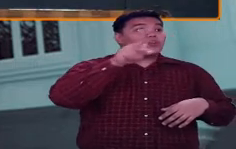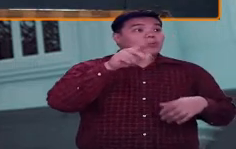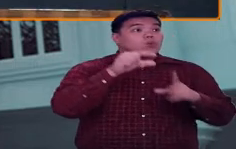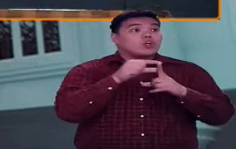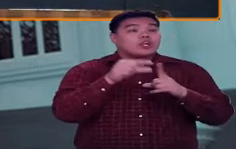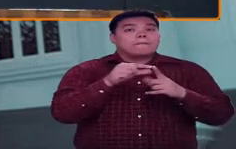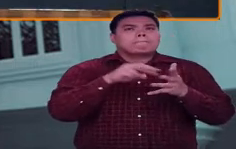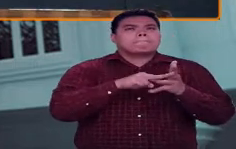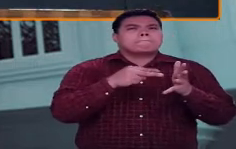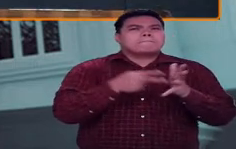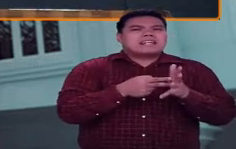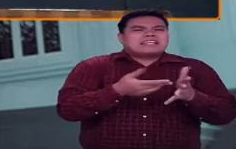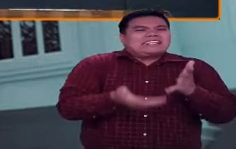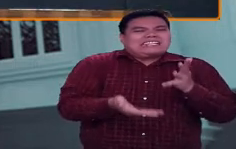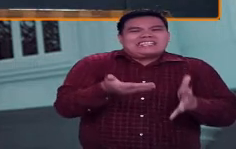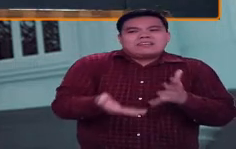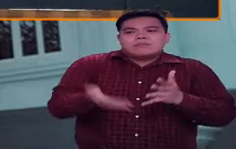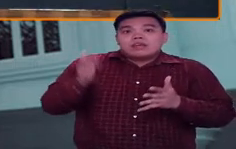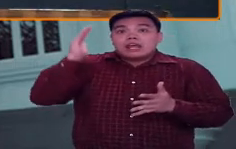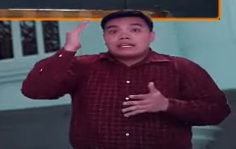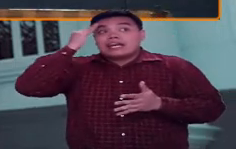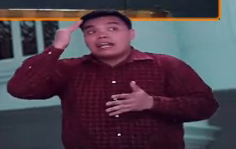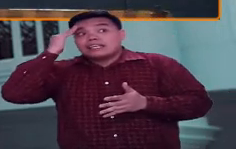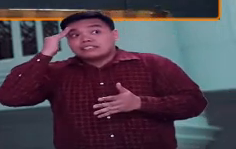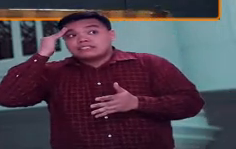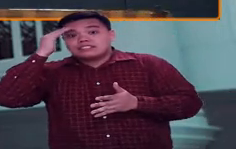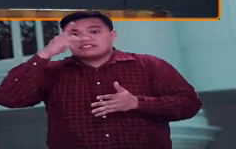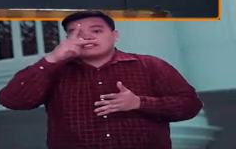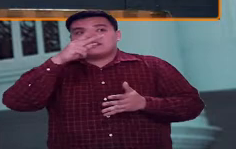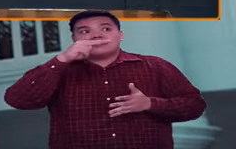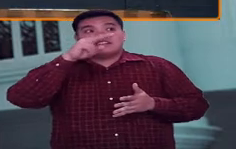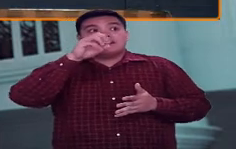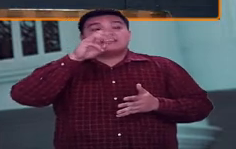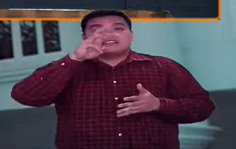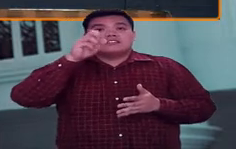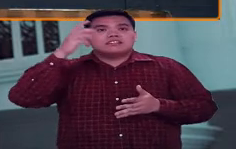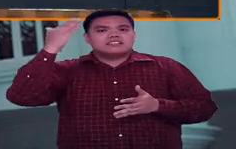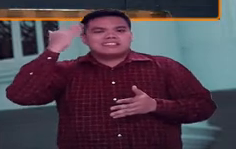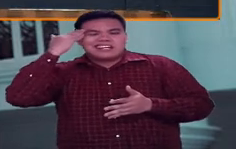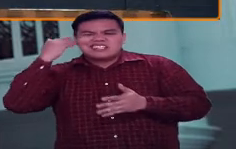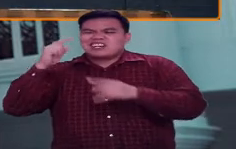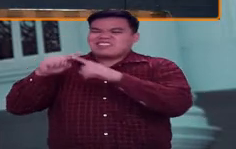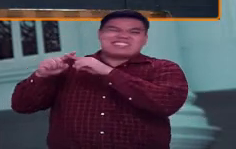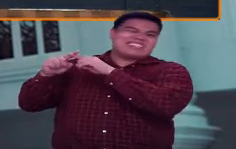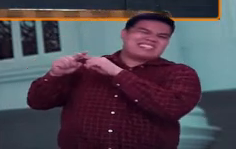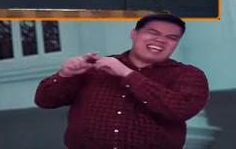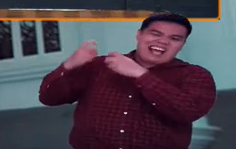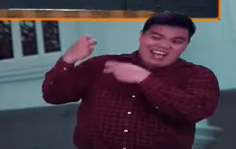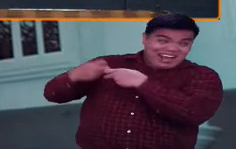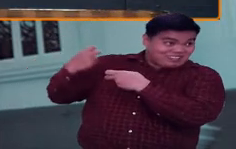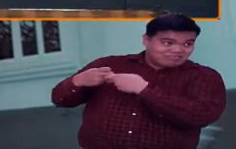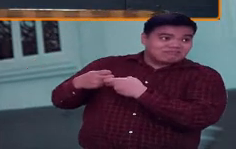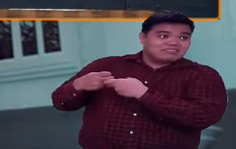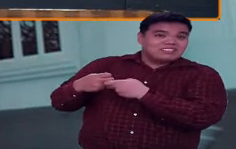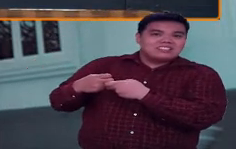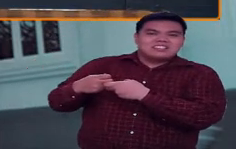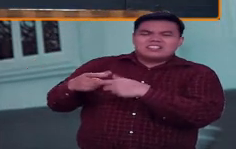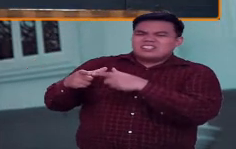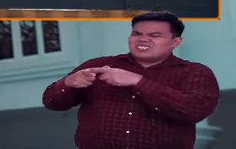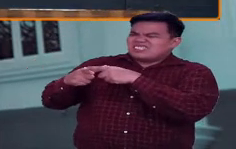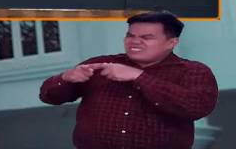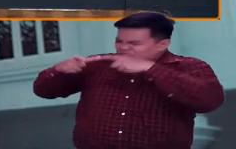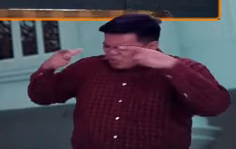of, despite the knowledge that this could be very difficult, that this is a